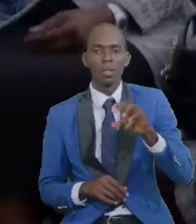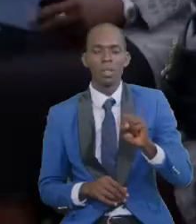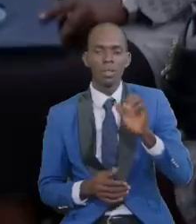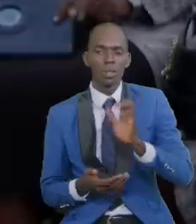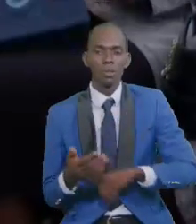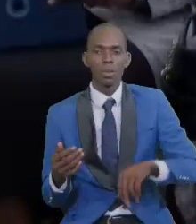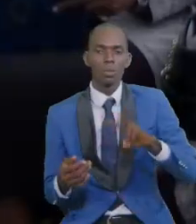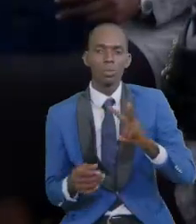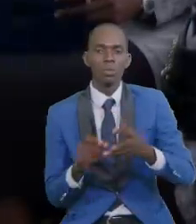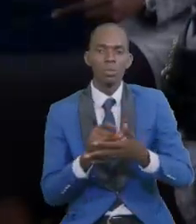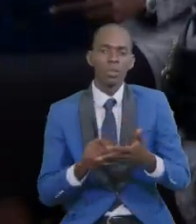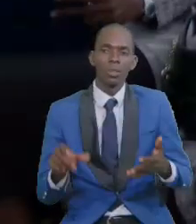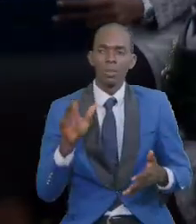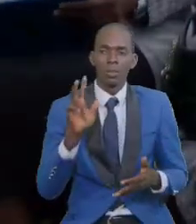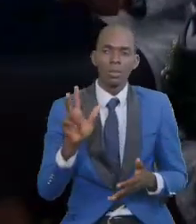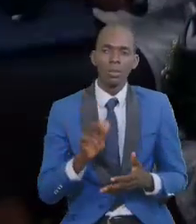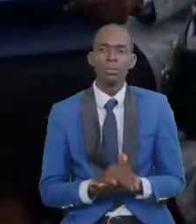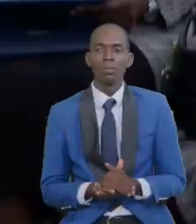Philippians chapter 2, verse 3.